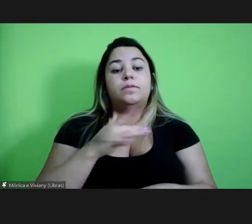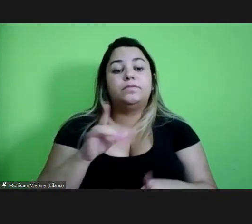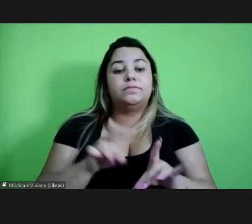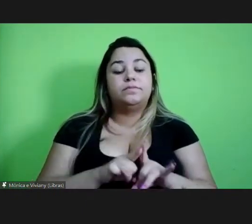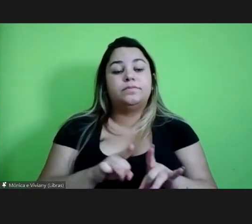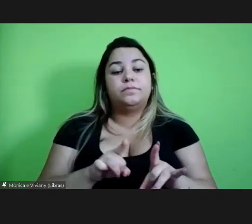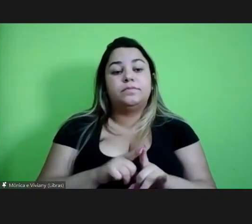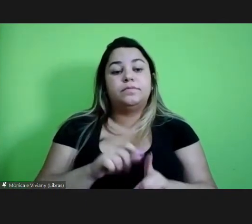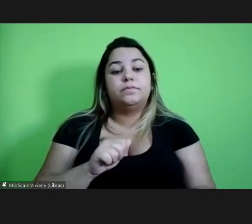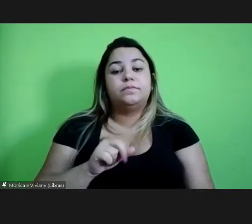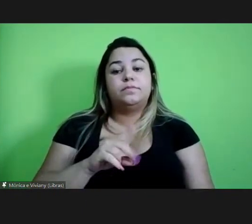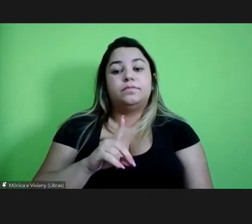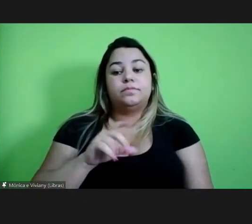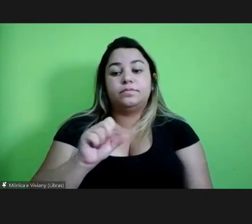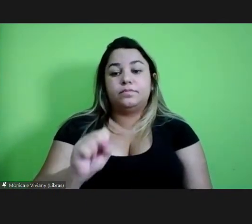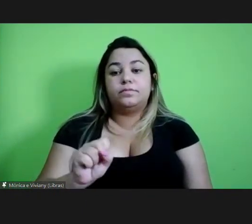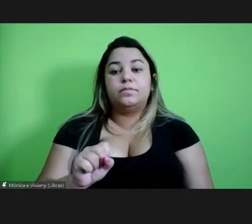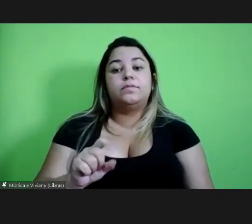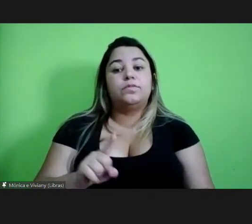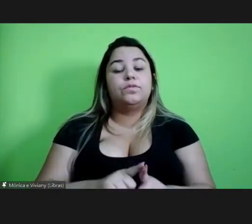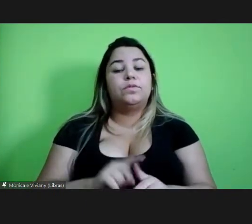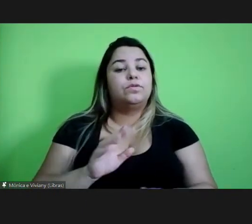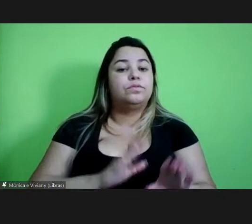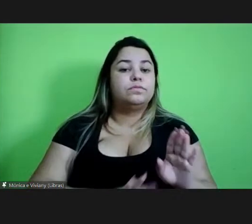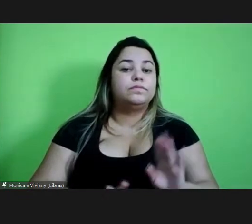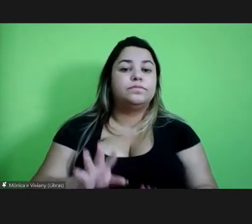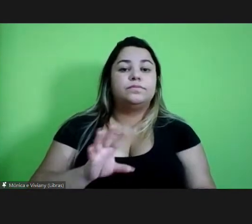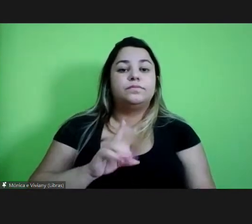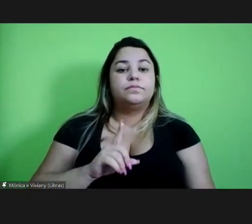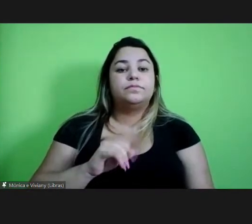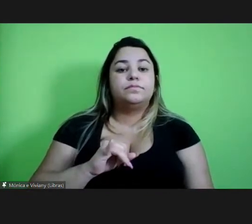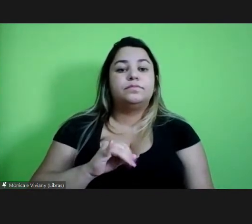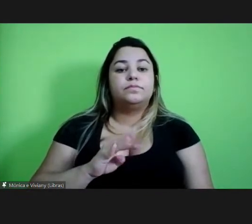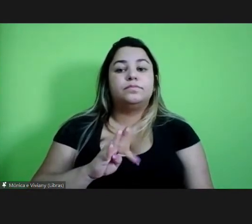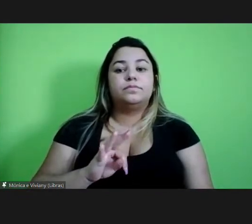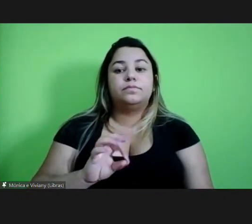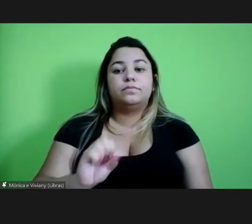and physical activity. They cares like diabetes,